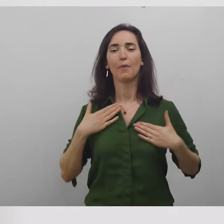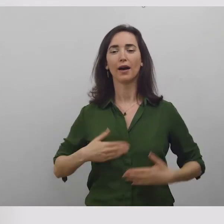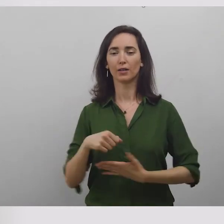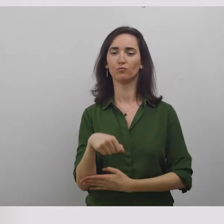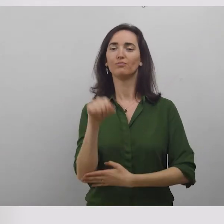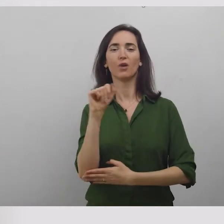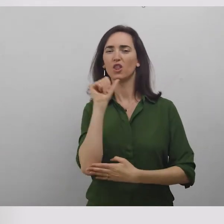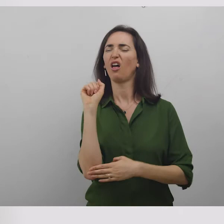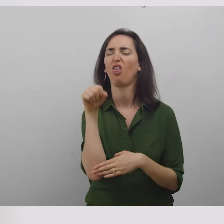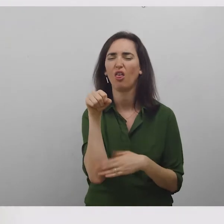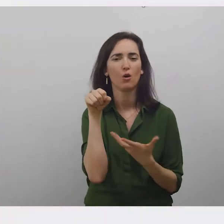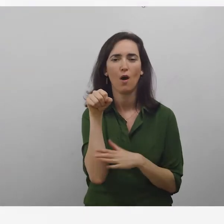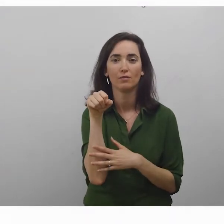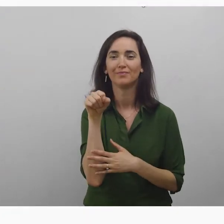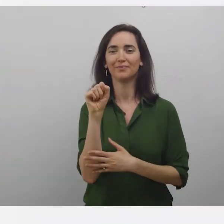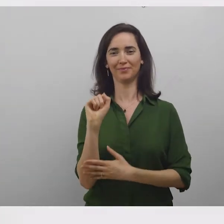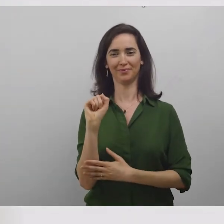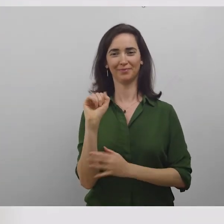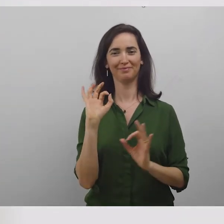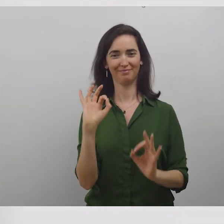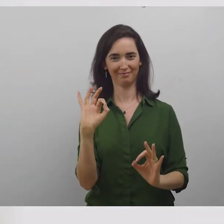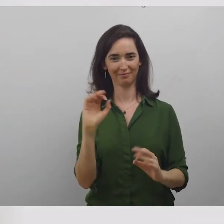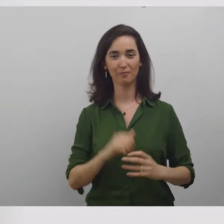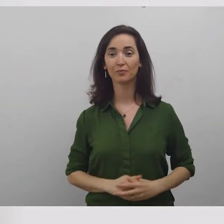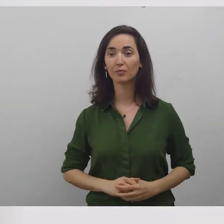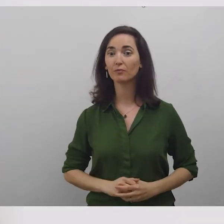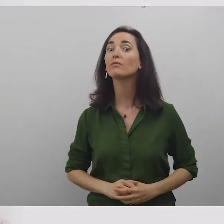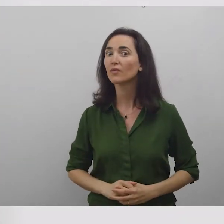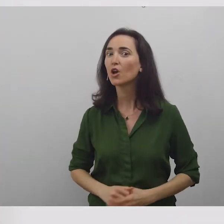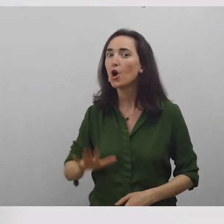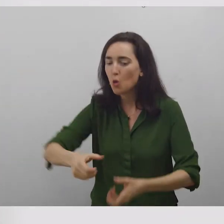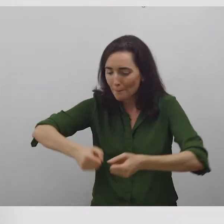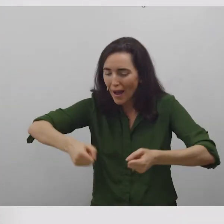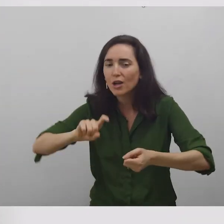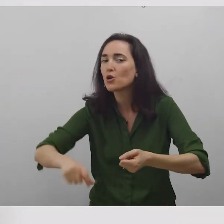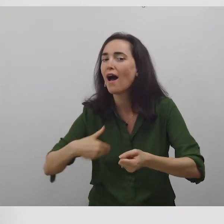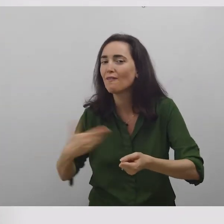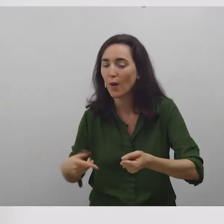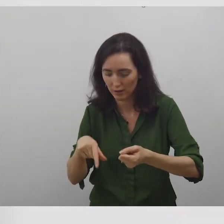stay upright. All right. Things you can keep in your bag: